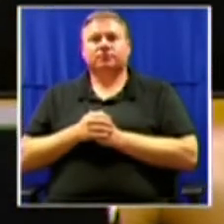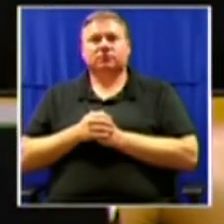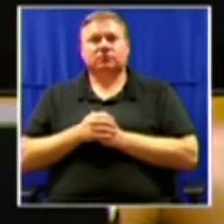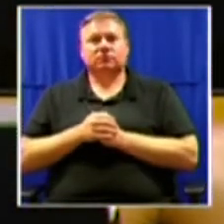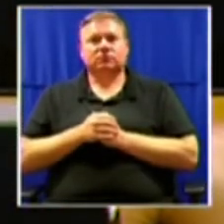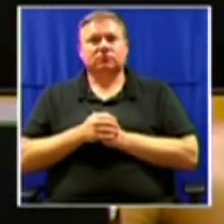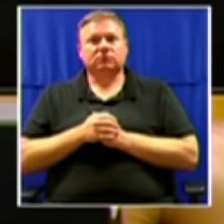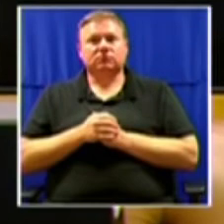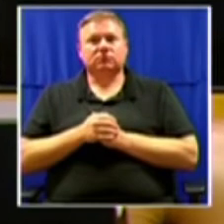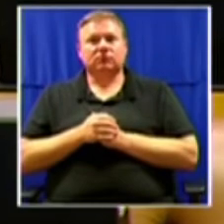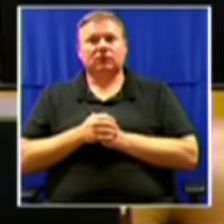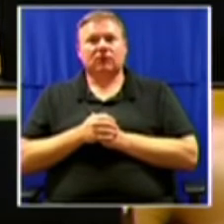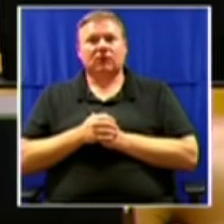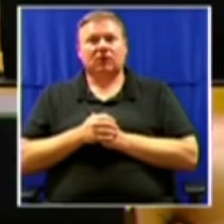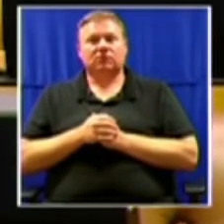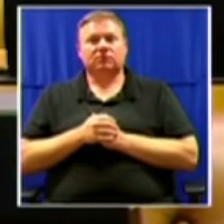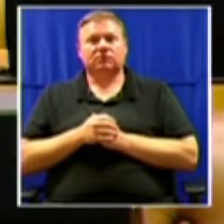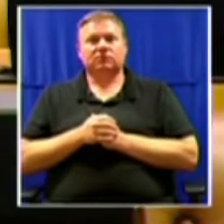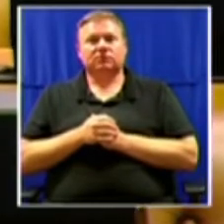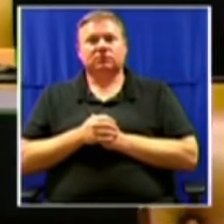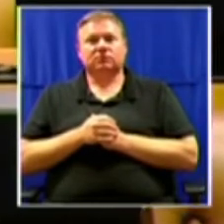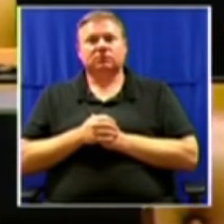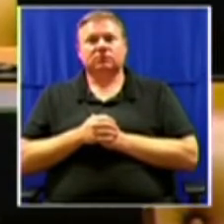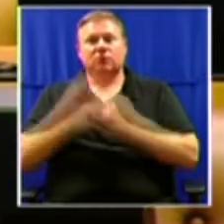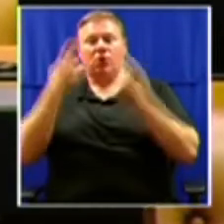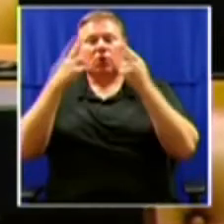Honorable Deputy Speaker.